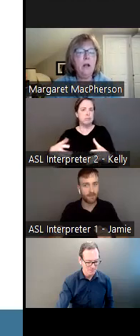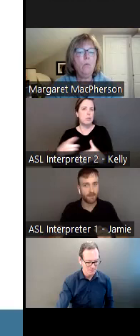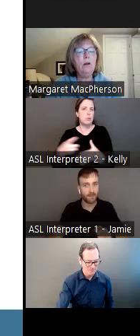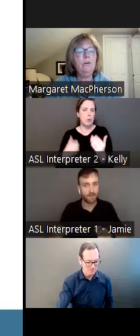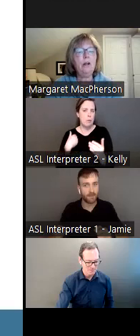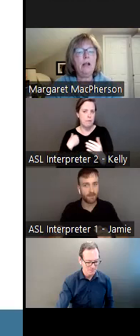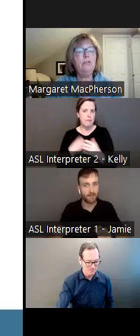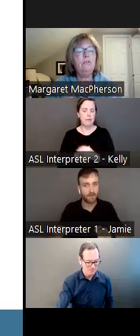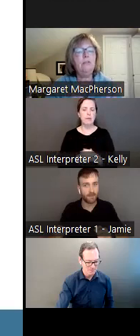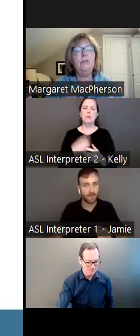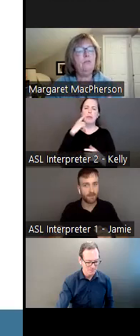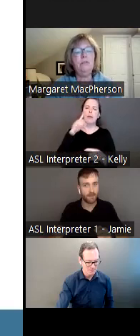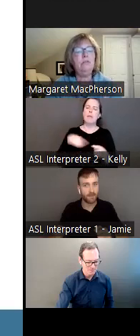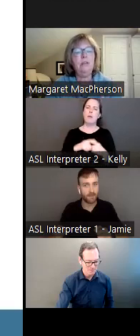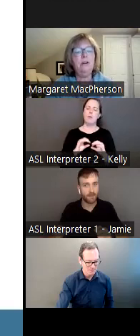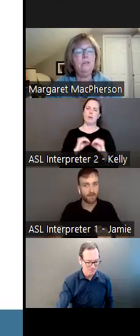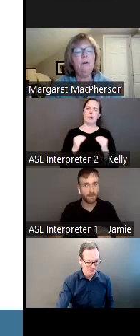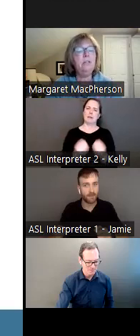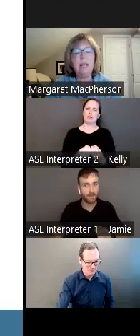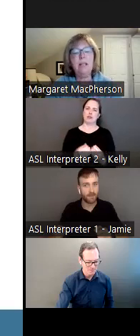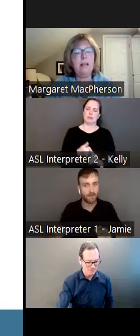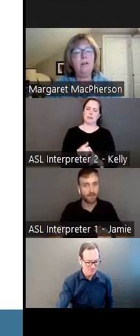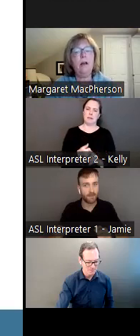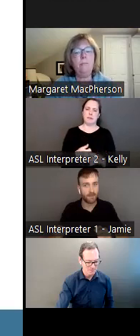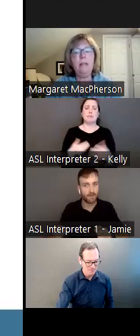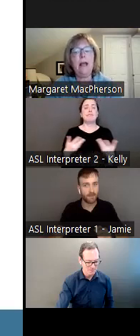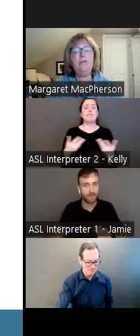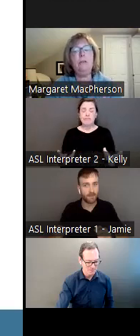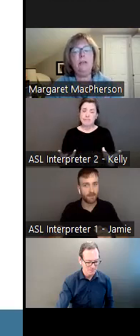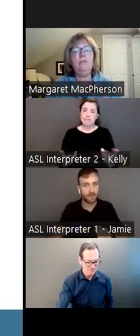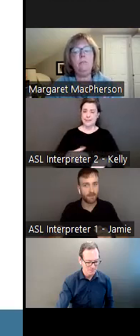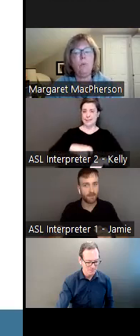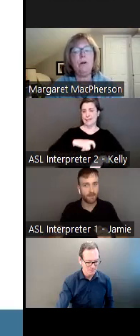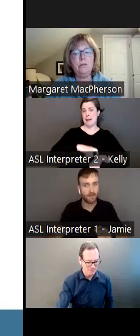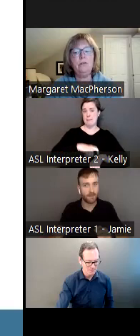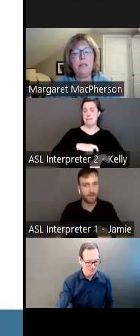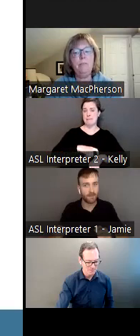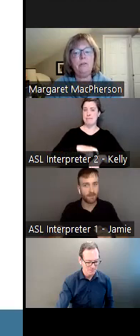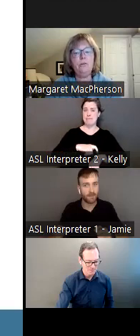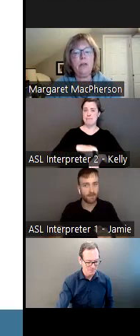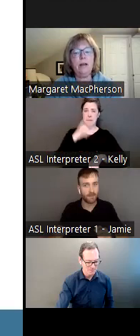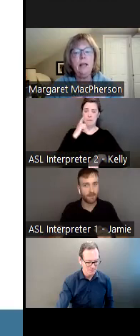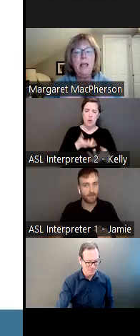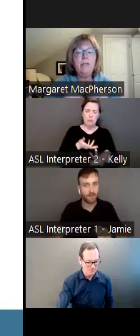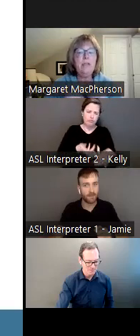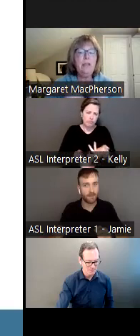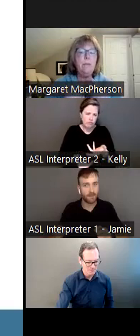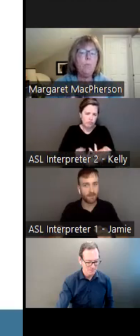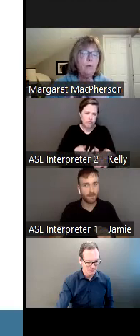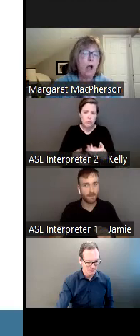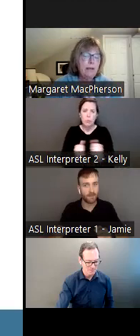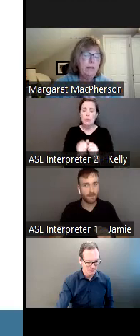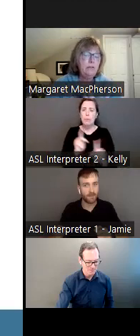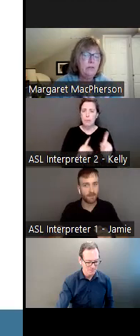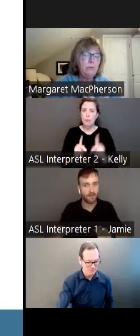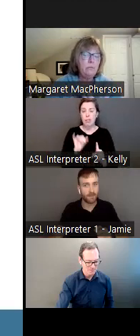provider. What are the kinds of things like, so you can see there, it's about taking that time. It actually is important to be able to do that. And thinking about,